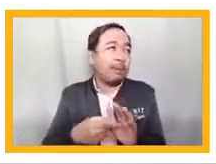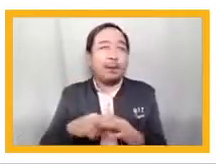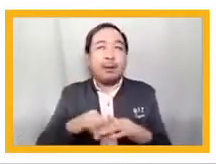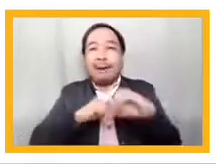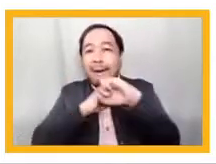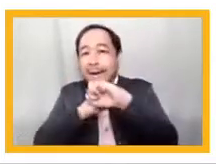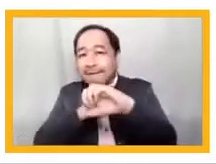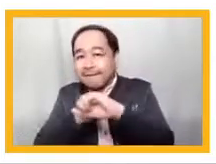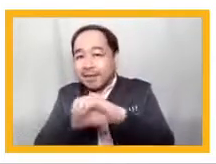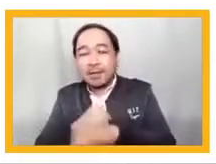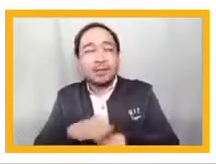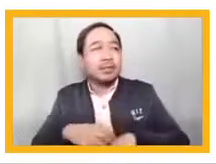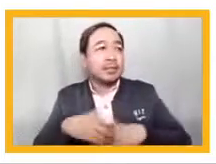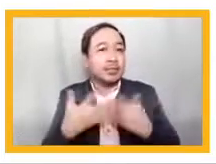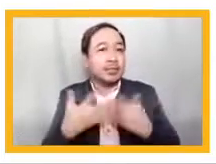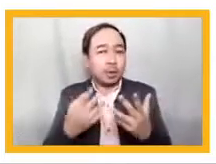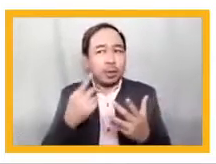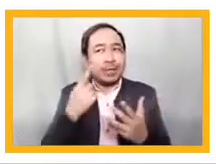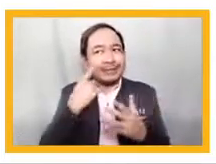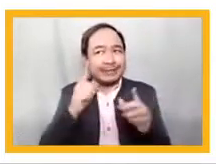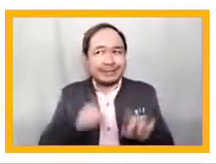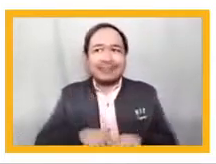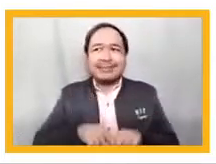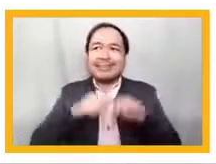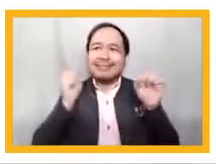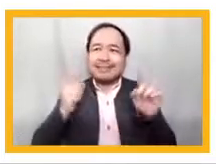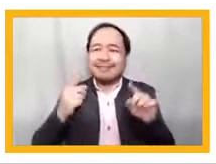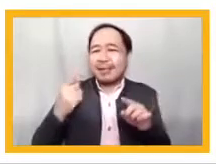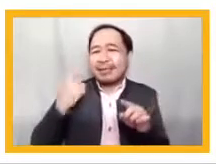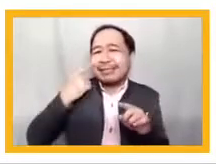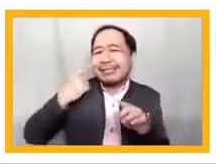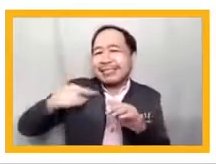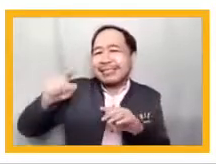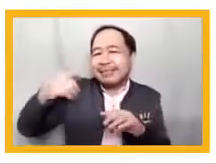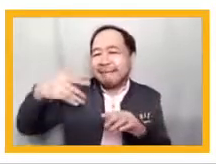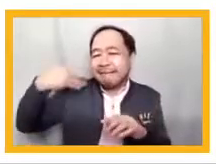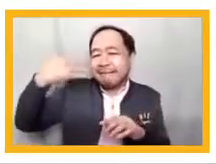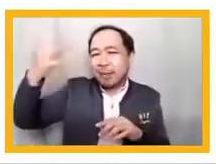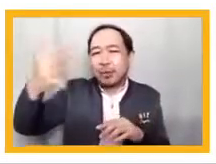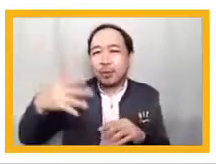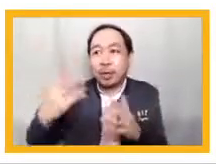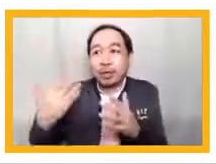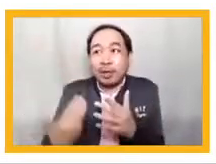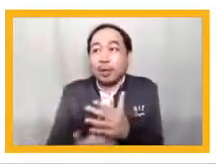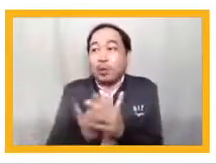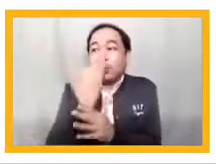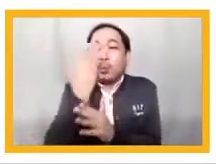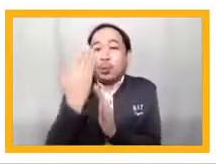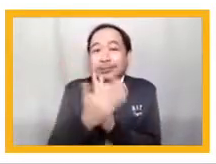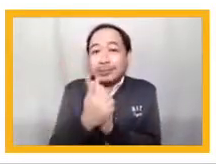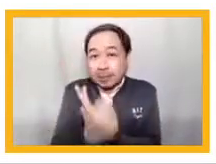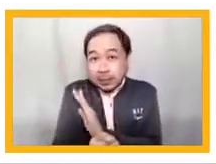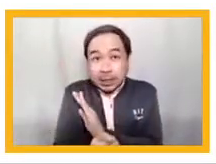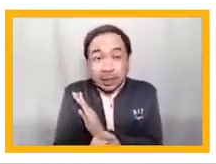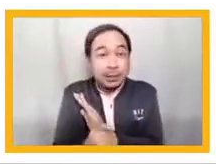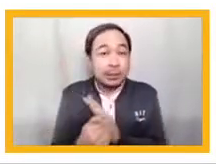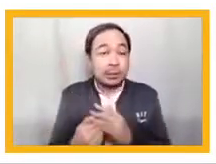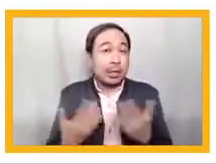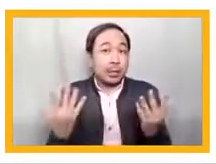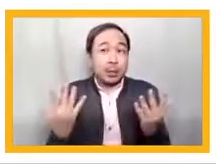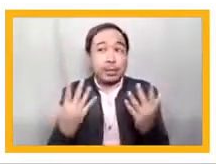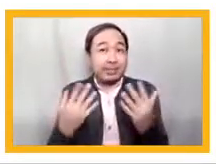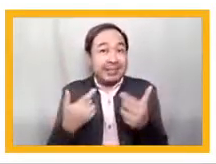we want to see in the future, right? If we think about new kind of skills and really, more